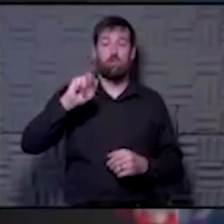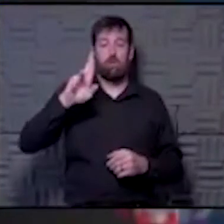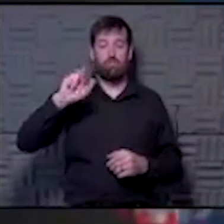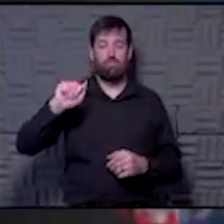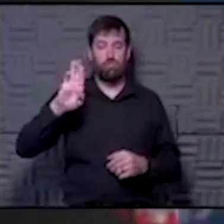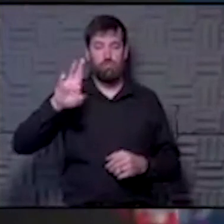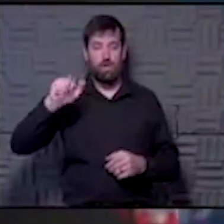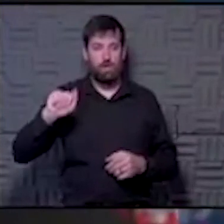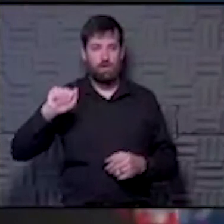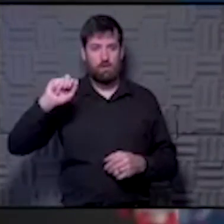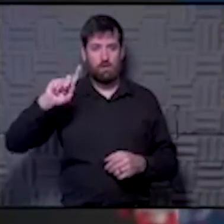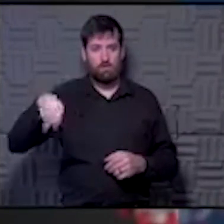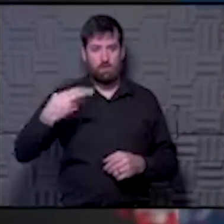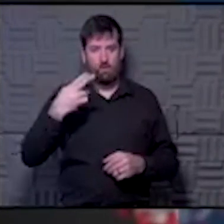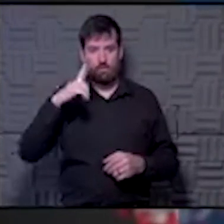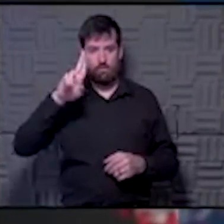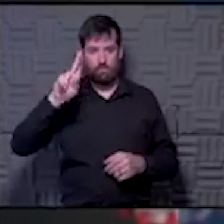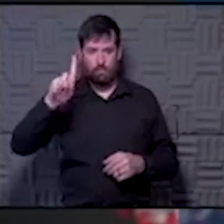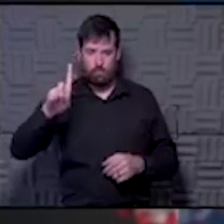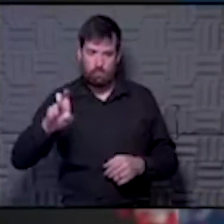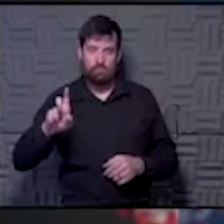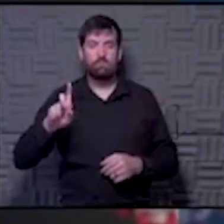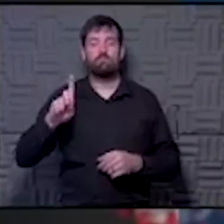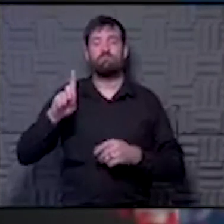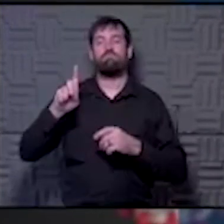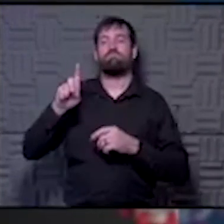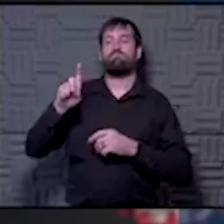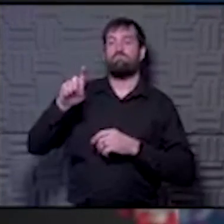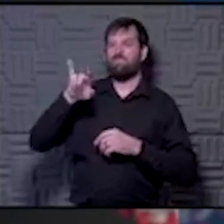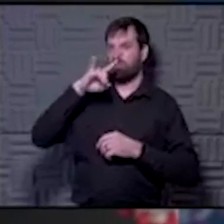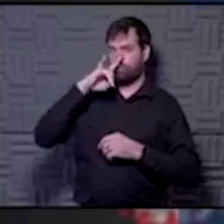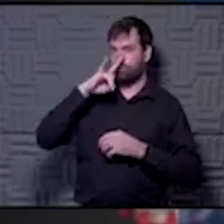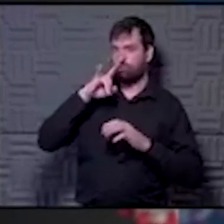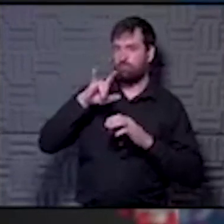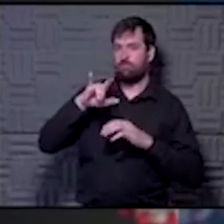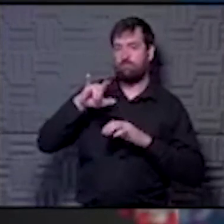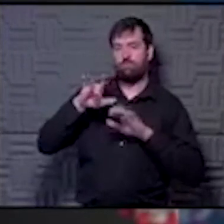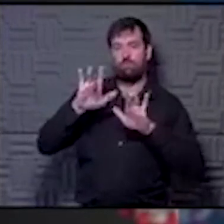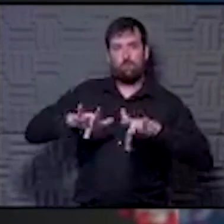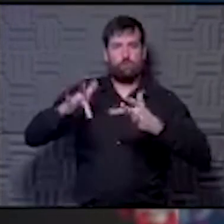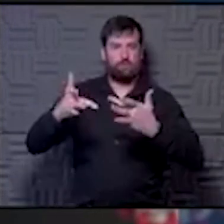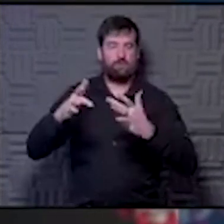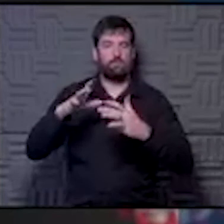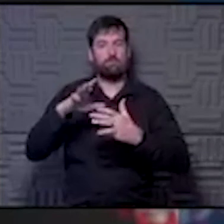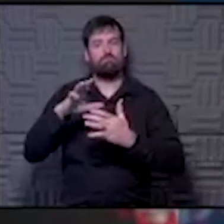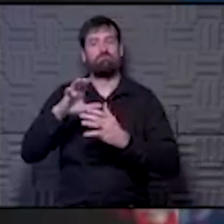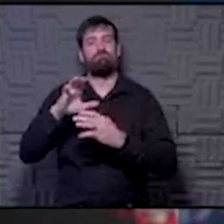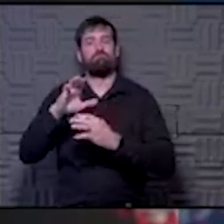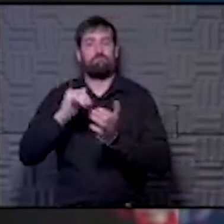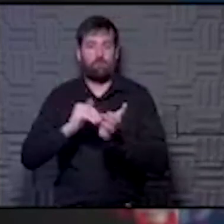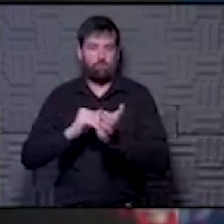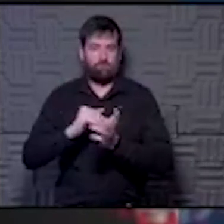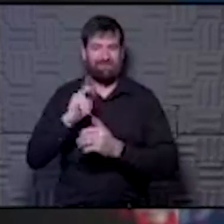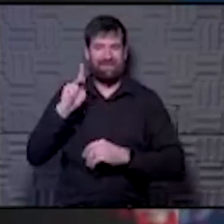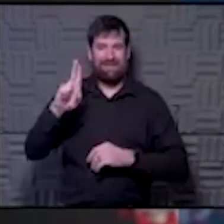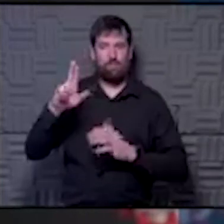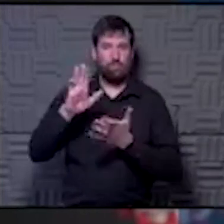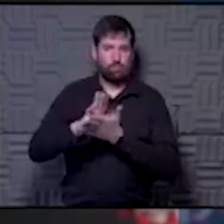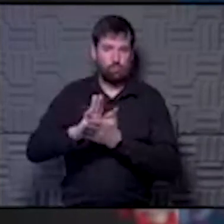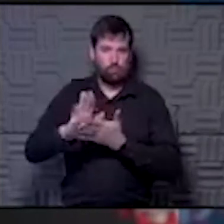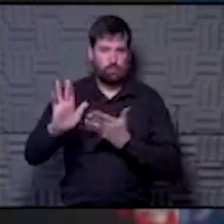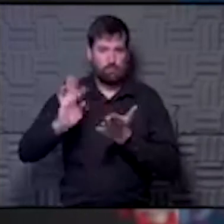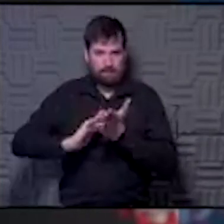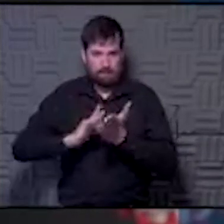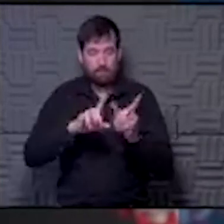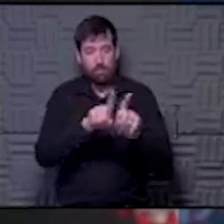Pahood. She is the Research Director of Pediatric Infectious Disease at Children's Mercy and Clinical Associate Professor of Peds at the KU School of Medicine.